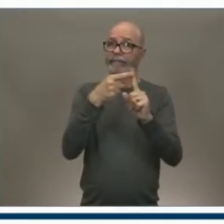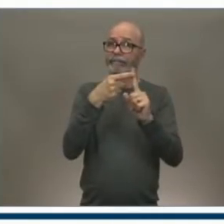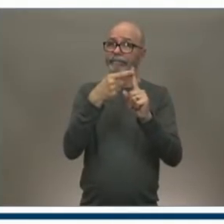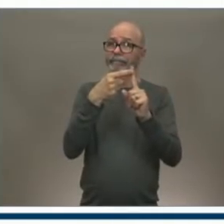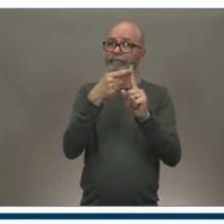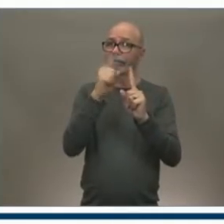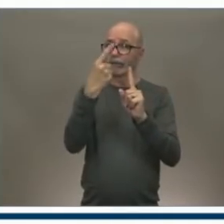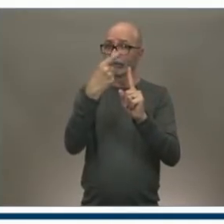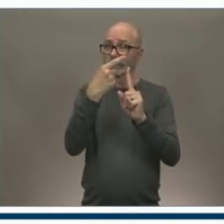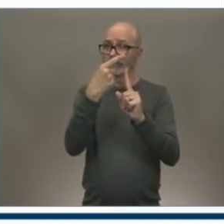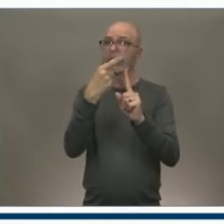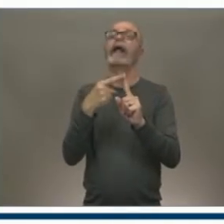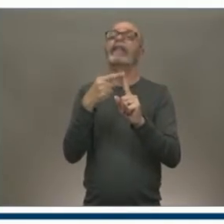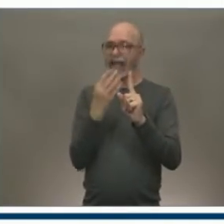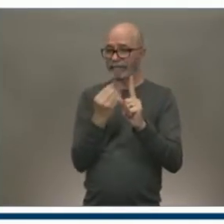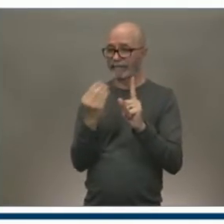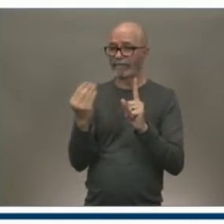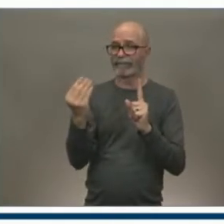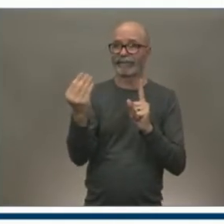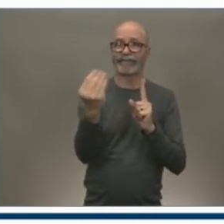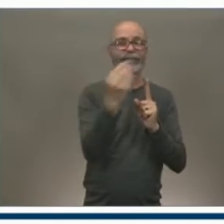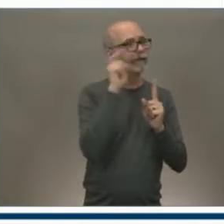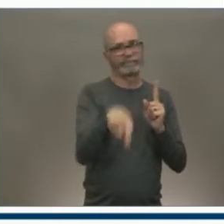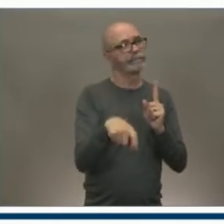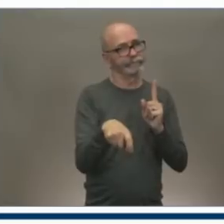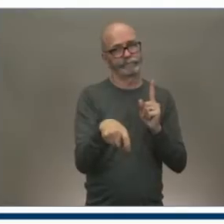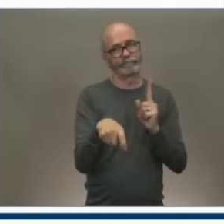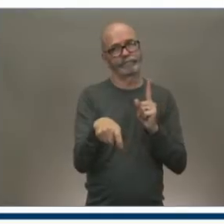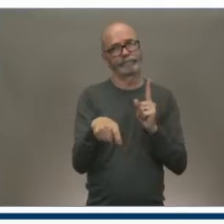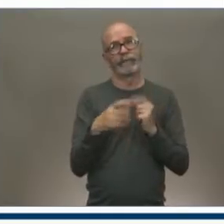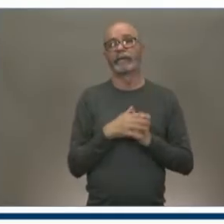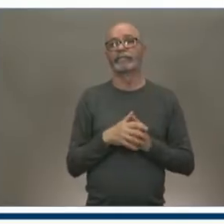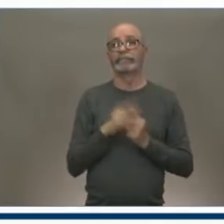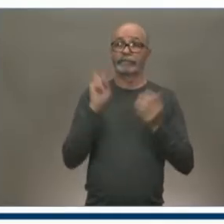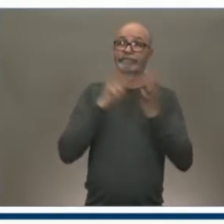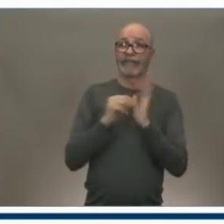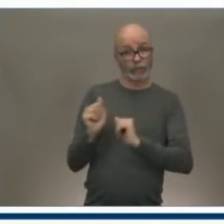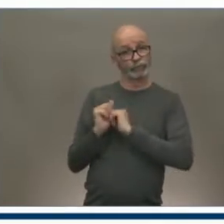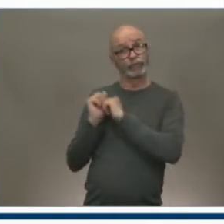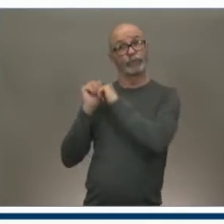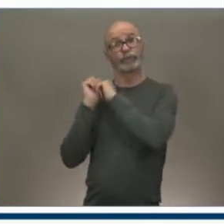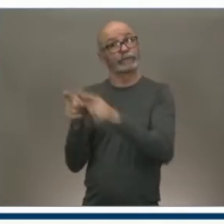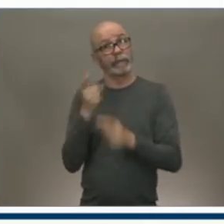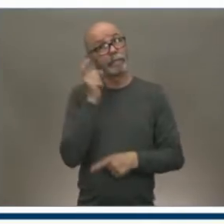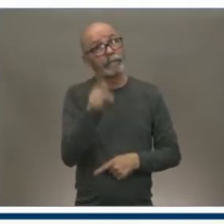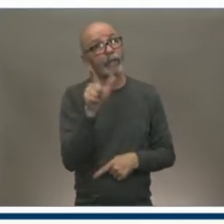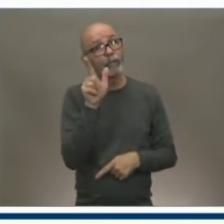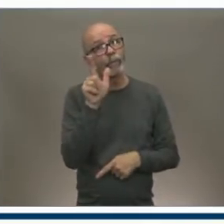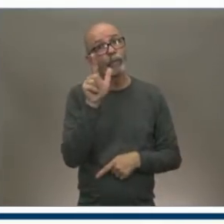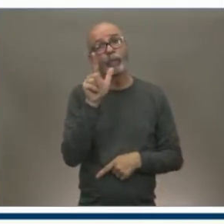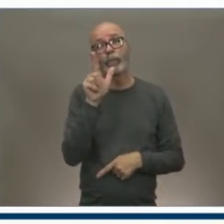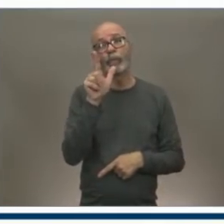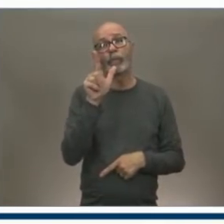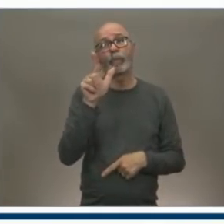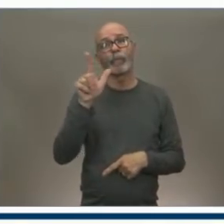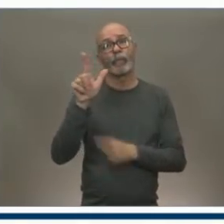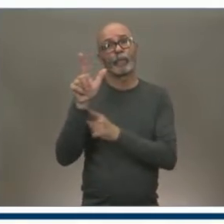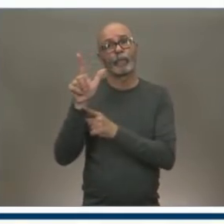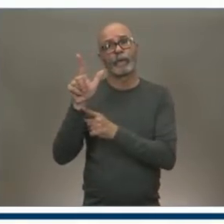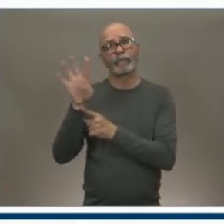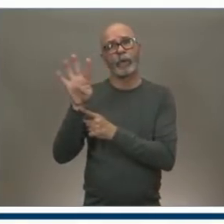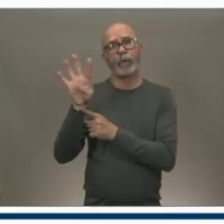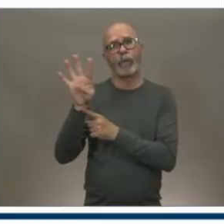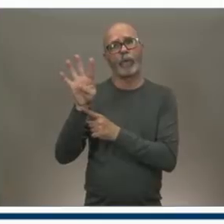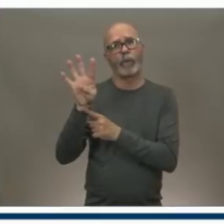it's not everybody has to do a 24-day quarantine period. It's under specific circumstances of household context.